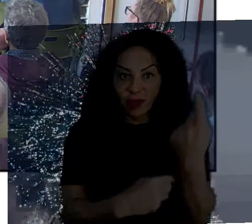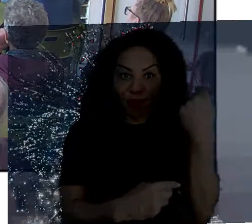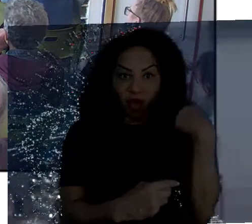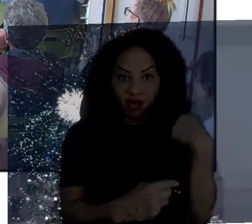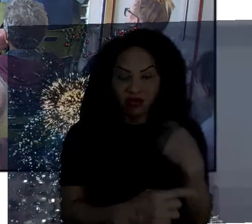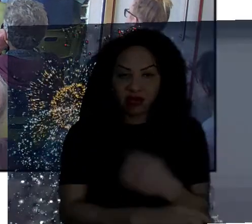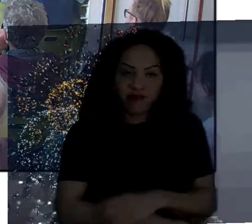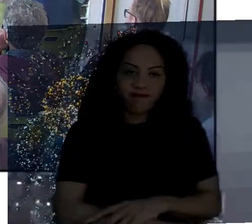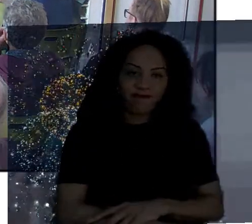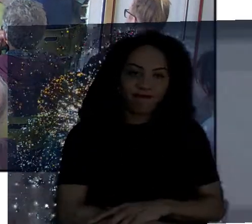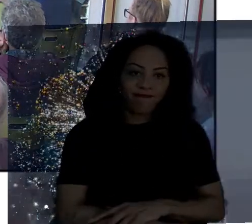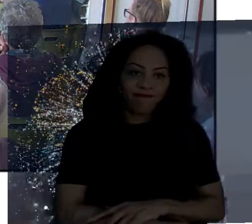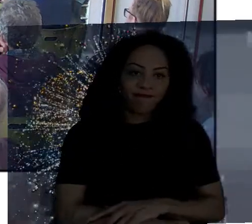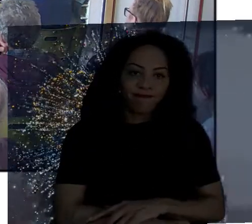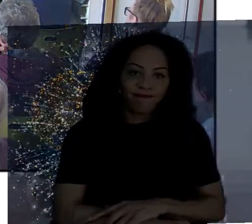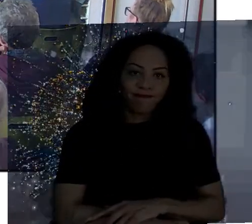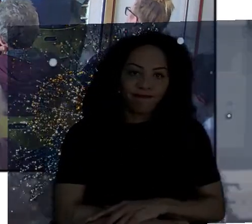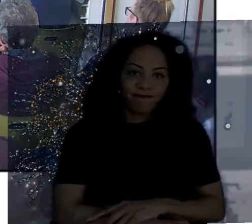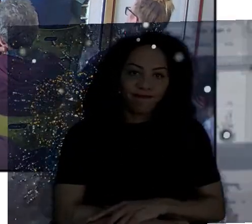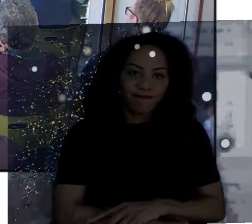questions?